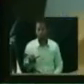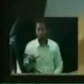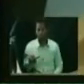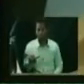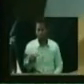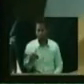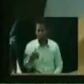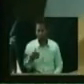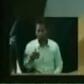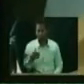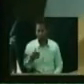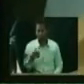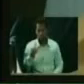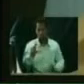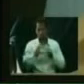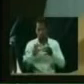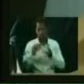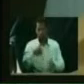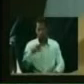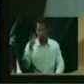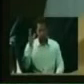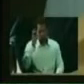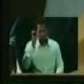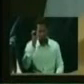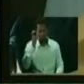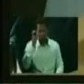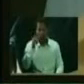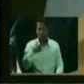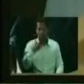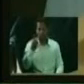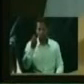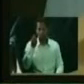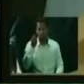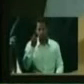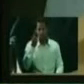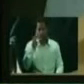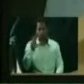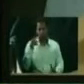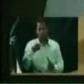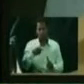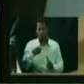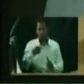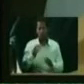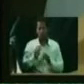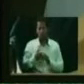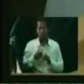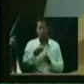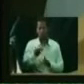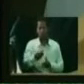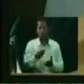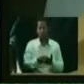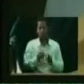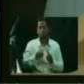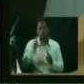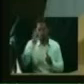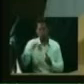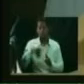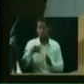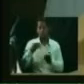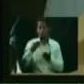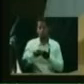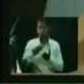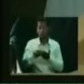I hear what you say about spending the money, but the money was spent before it was